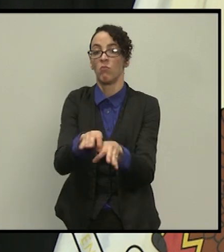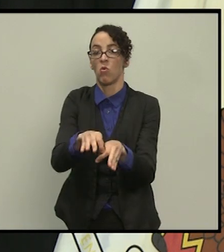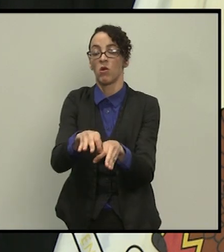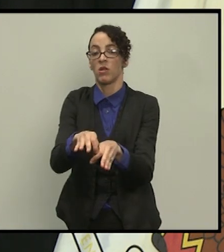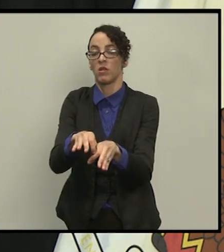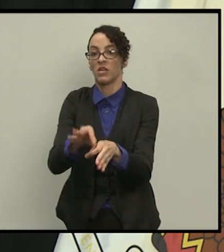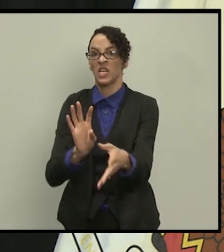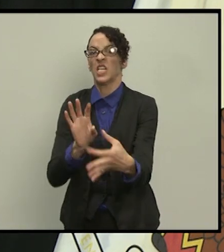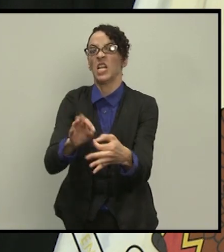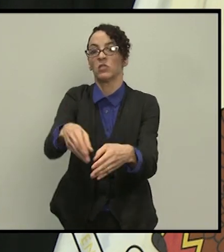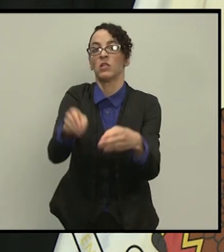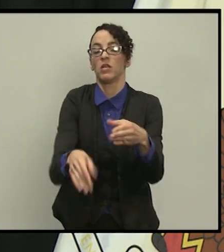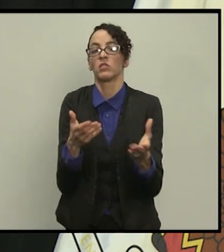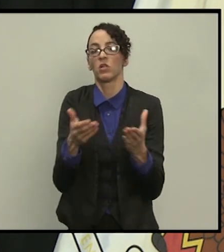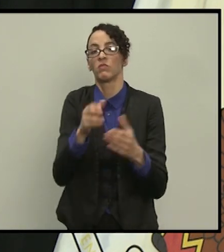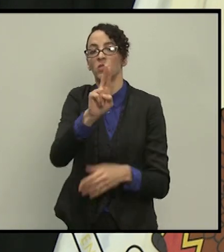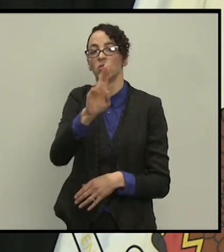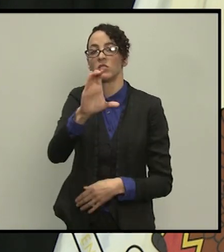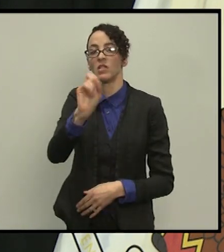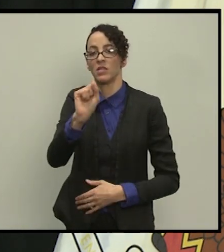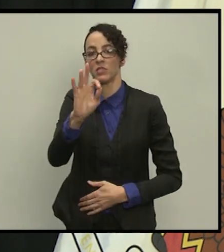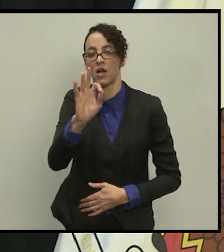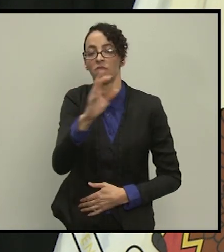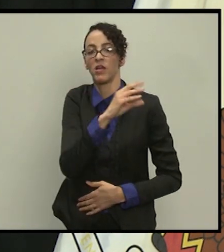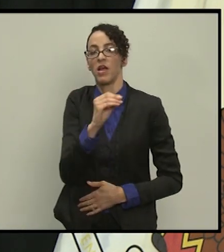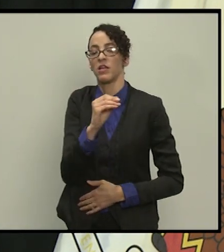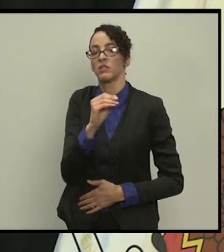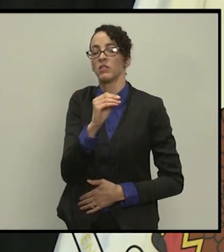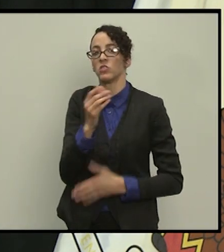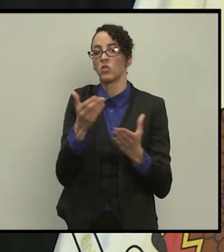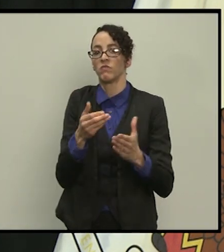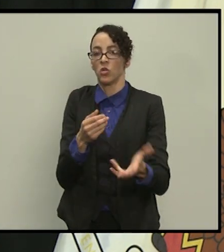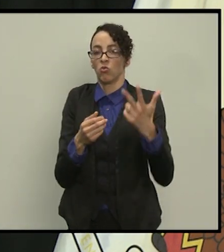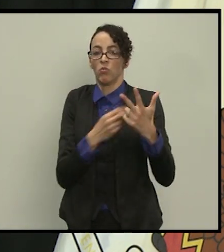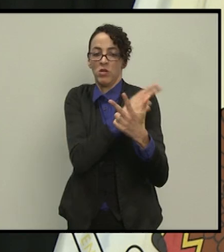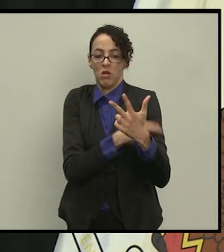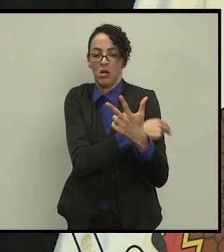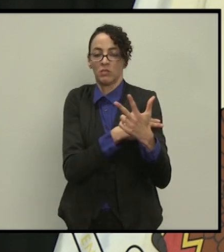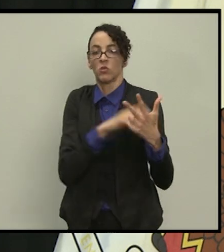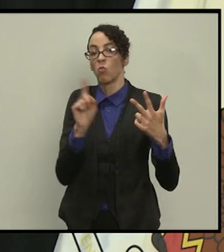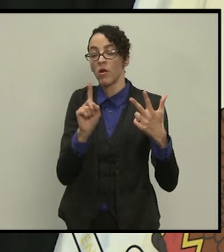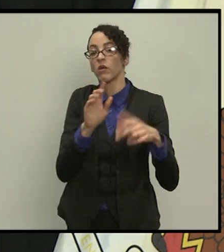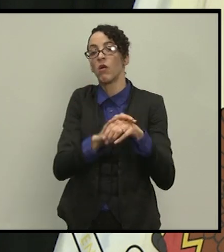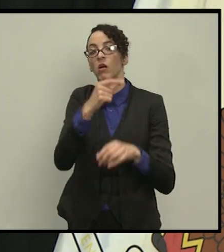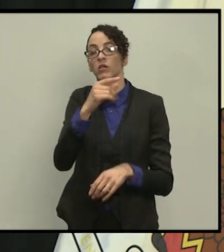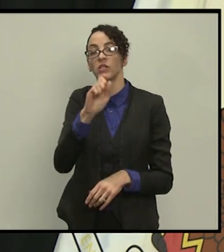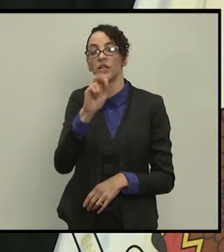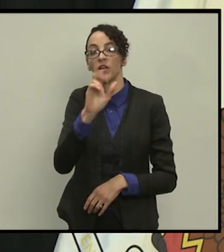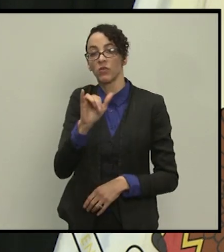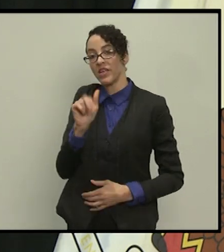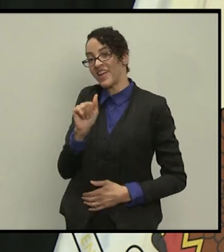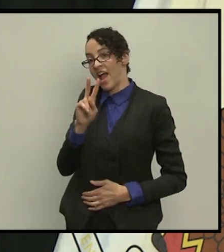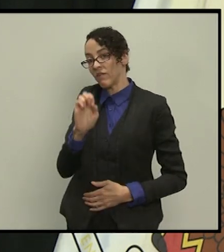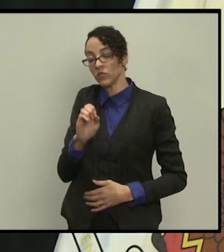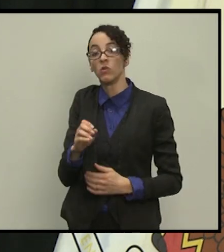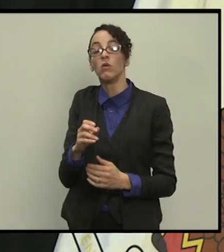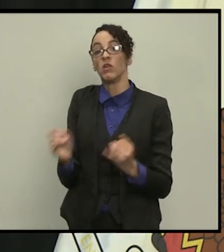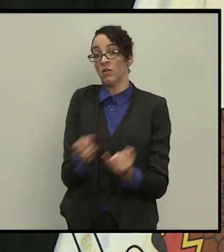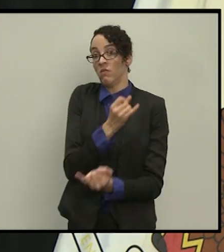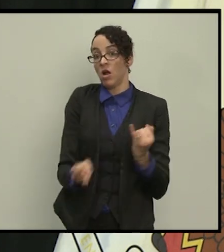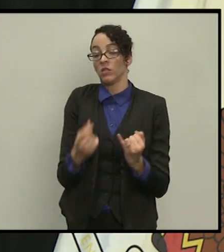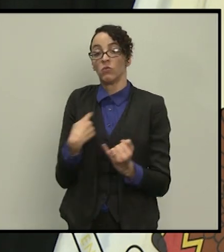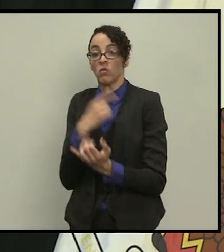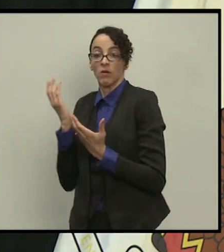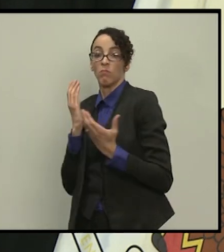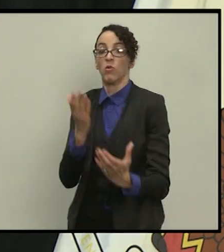as well as to the 38 serving 3 hospitals on Geary Avenue. And finally, we're bringing back most of